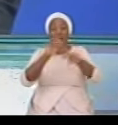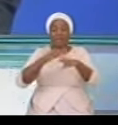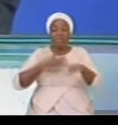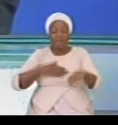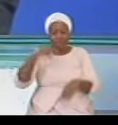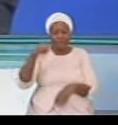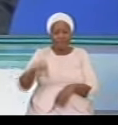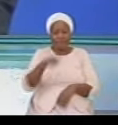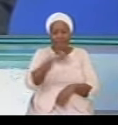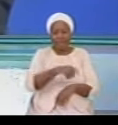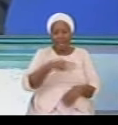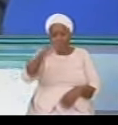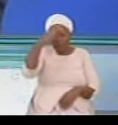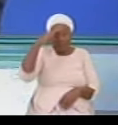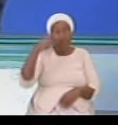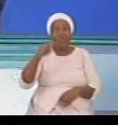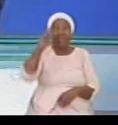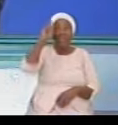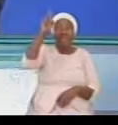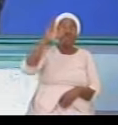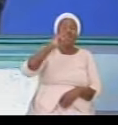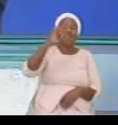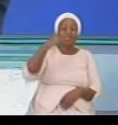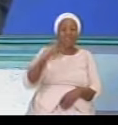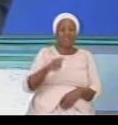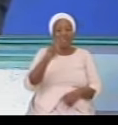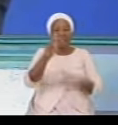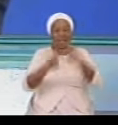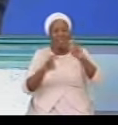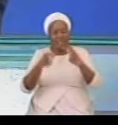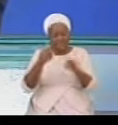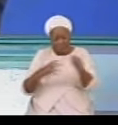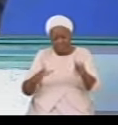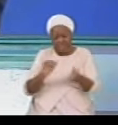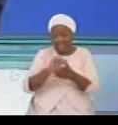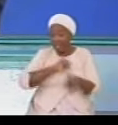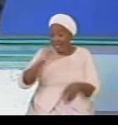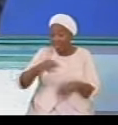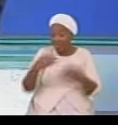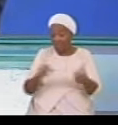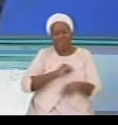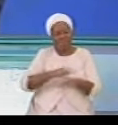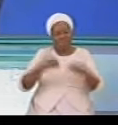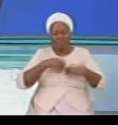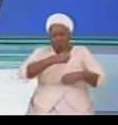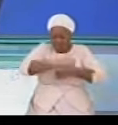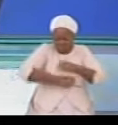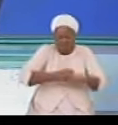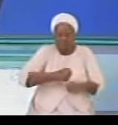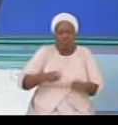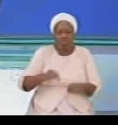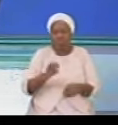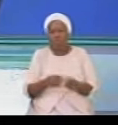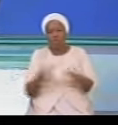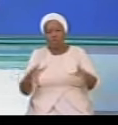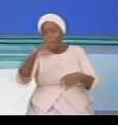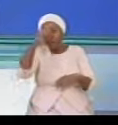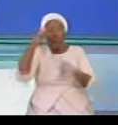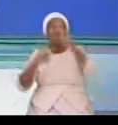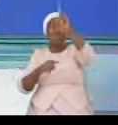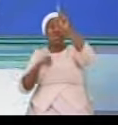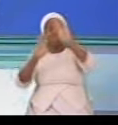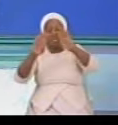is the ladder, everything I need now, I don't even have to stretch too much. He gave